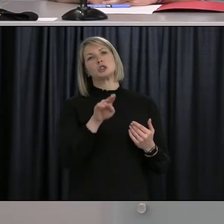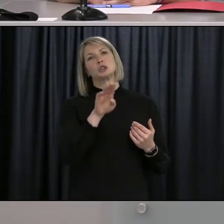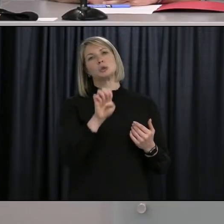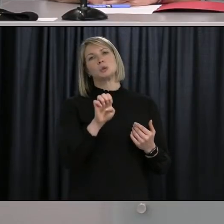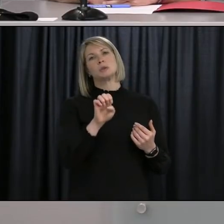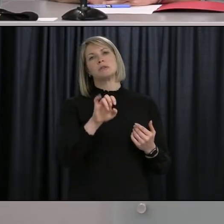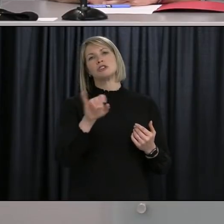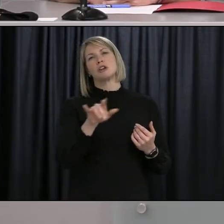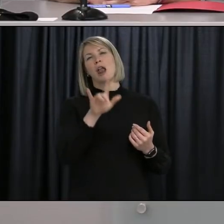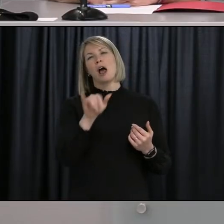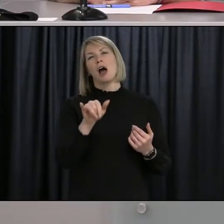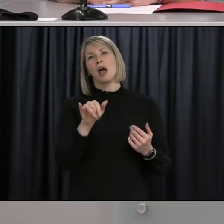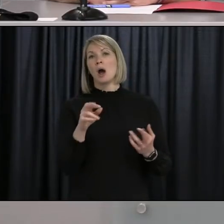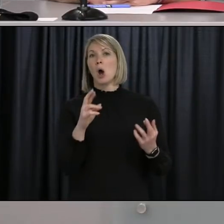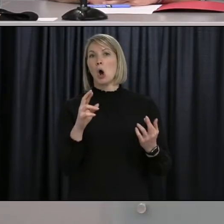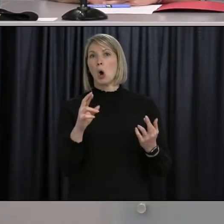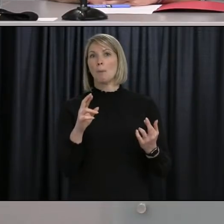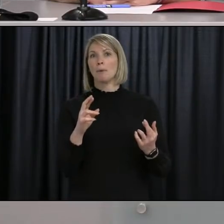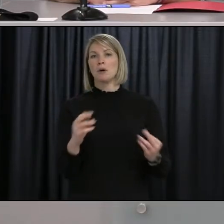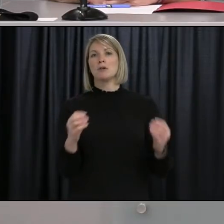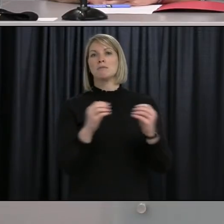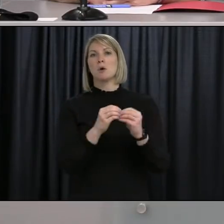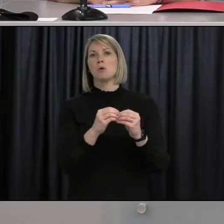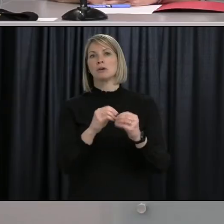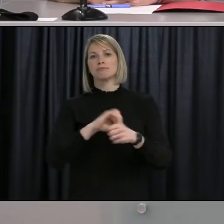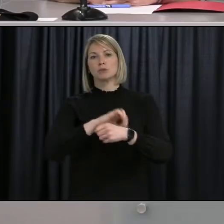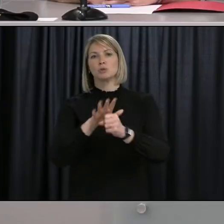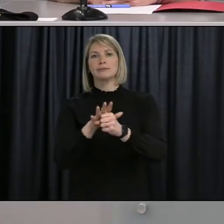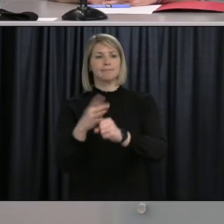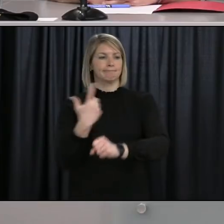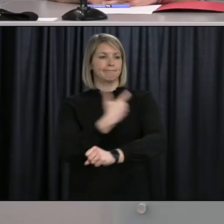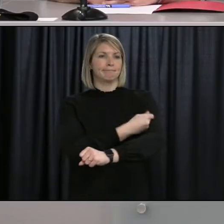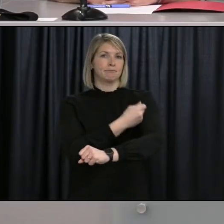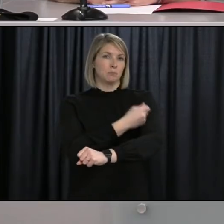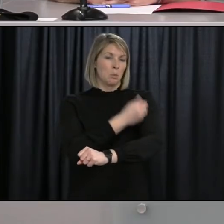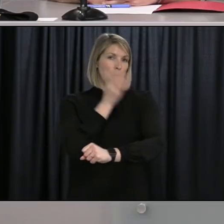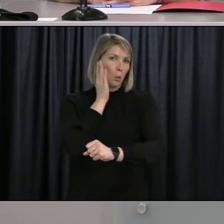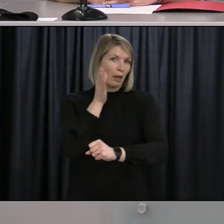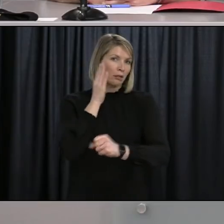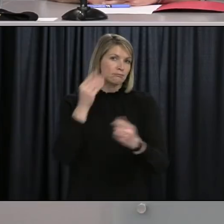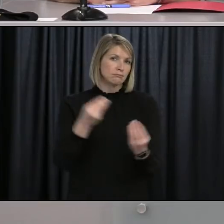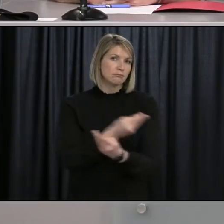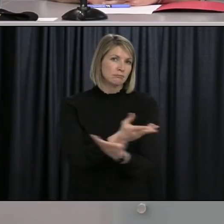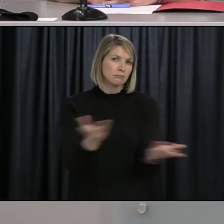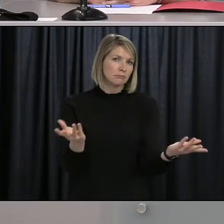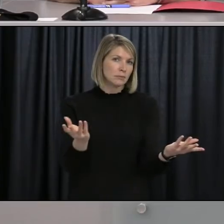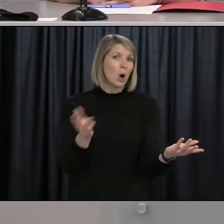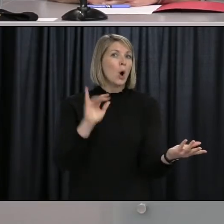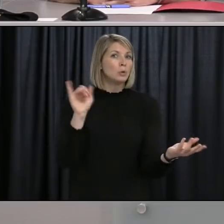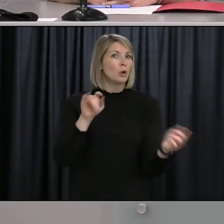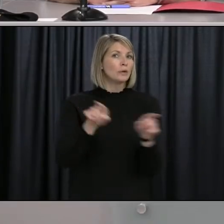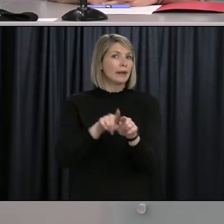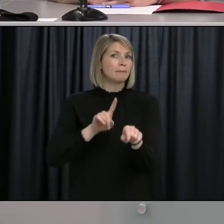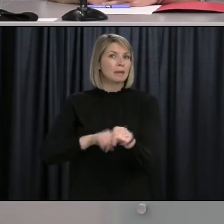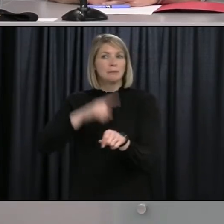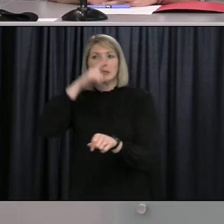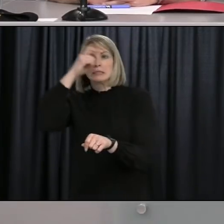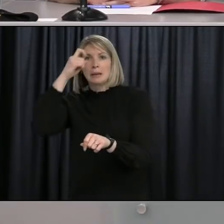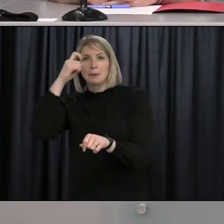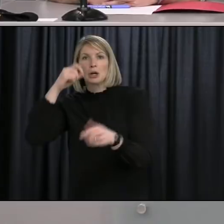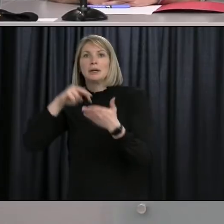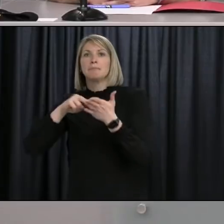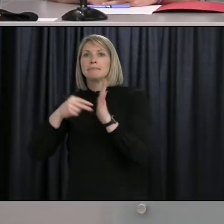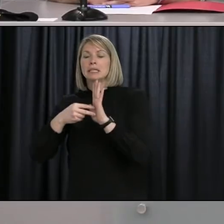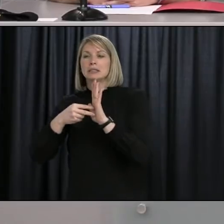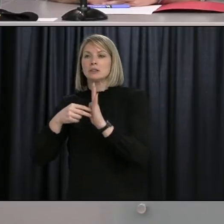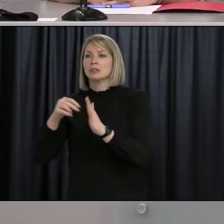been administered. Children will be out of school. People will not be inside as much. So for plenty of scientific reasons, it seems